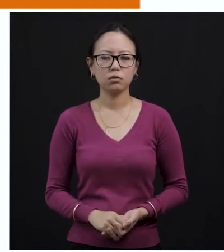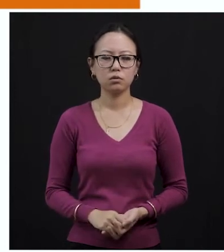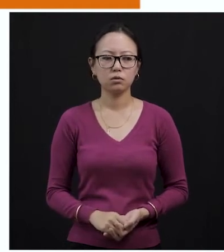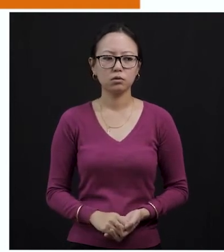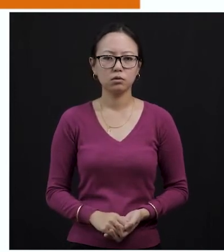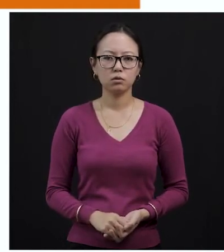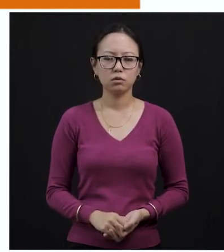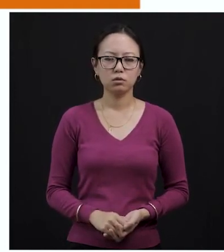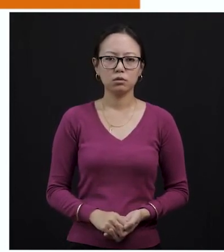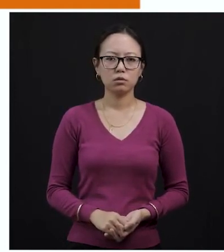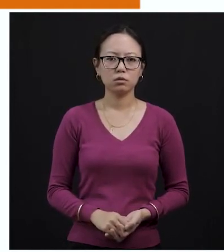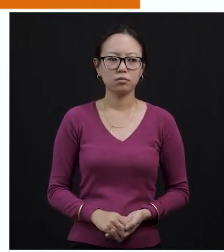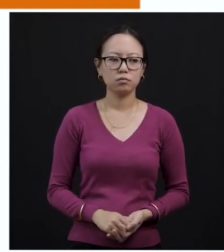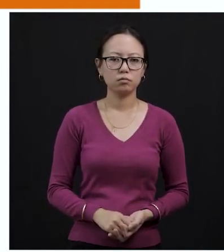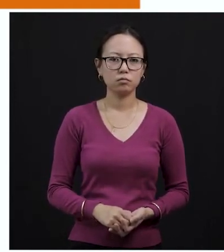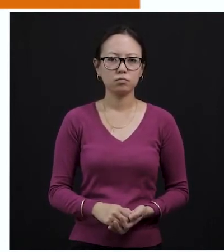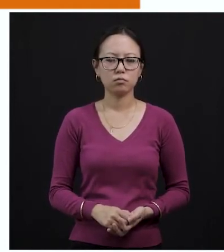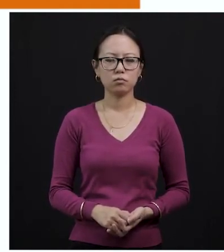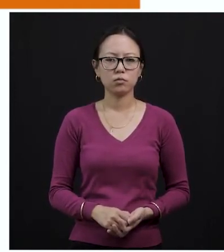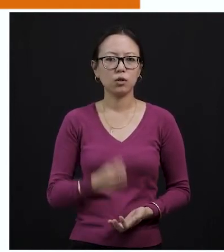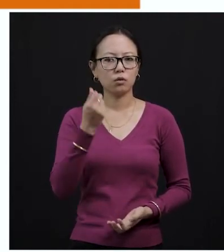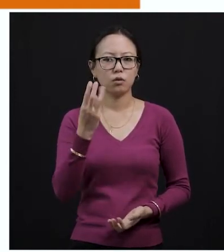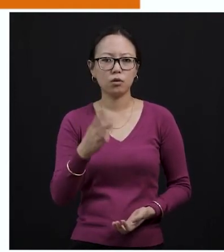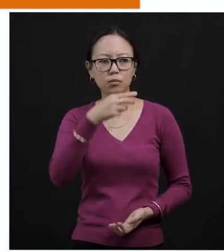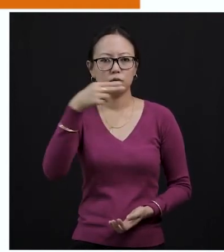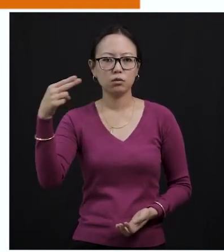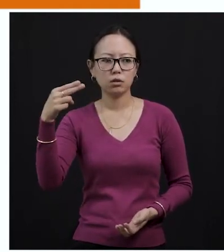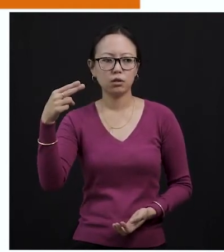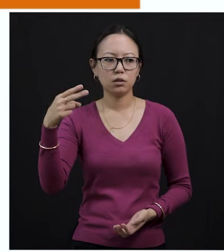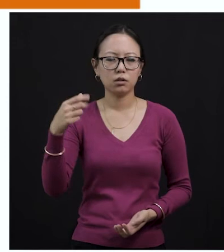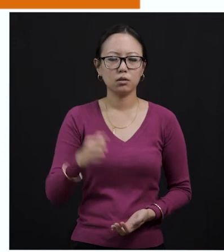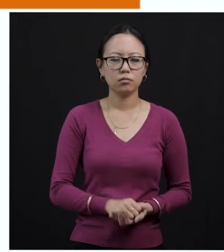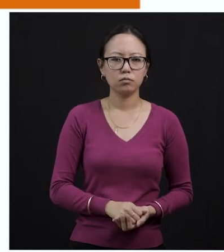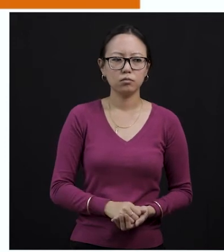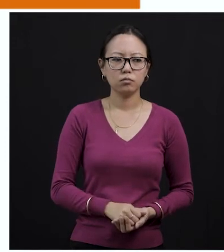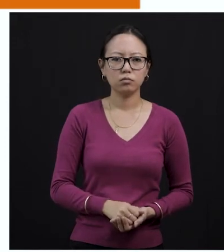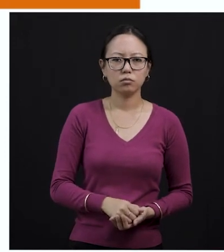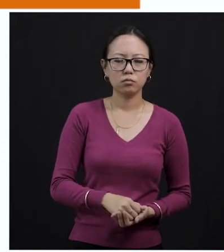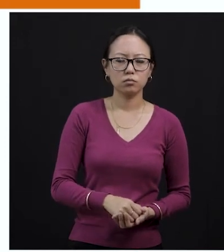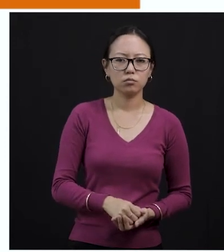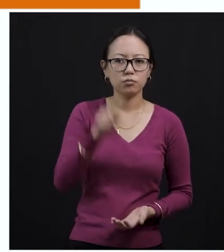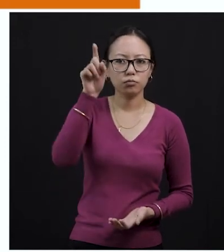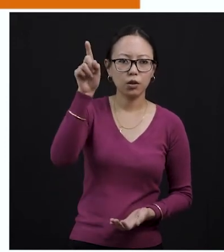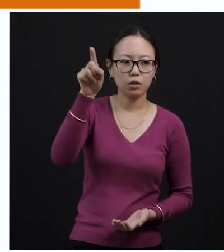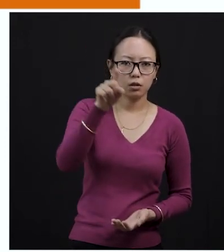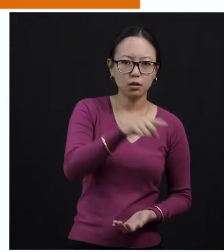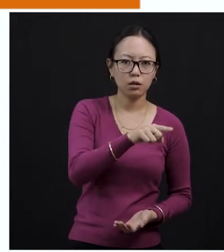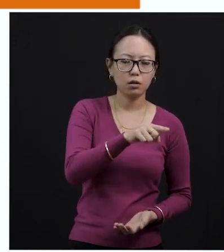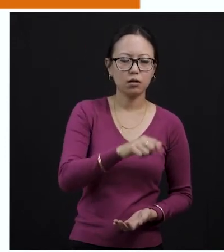is here and the number name is in this place. So we draw an arrow, mark